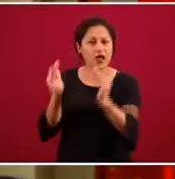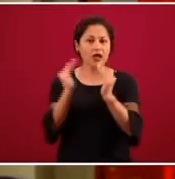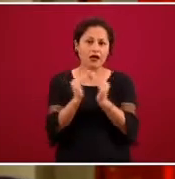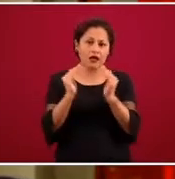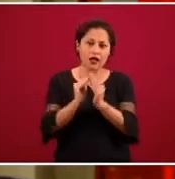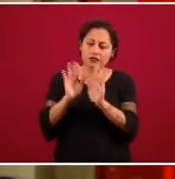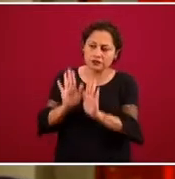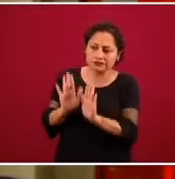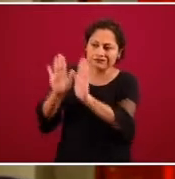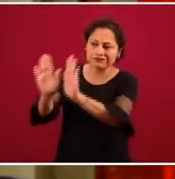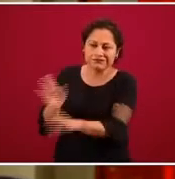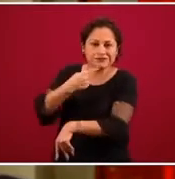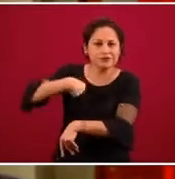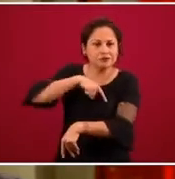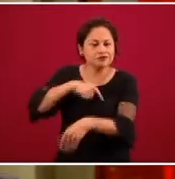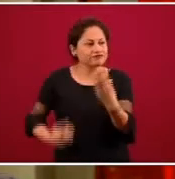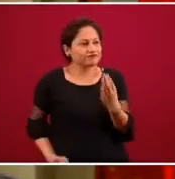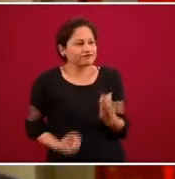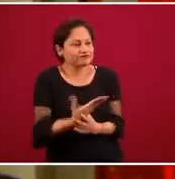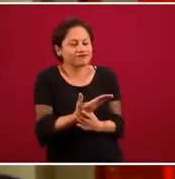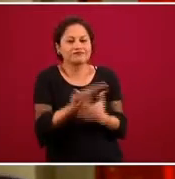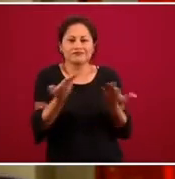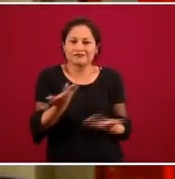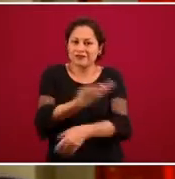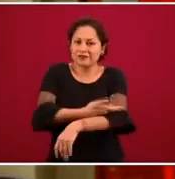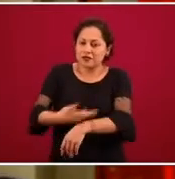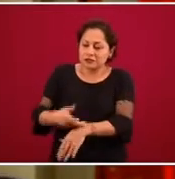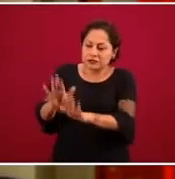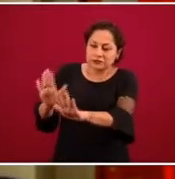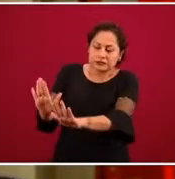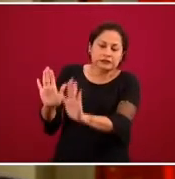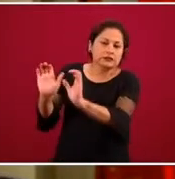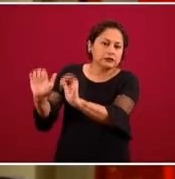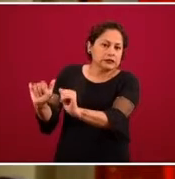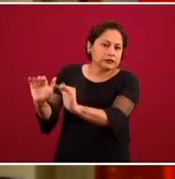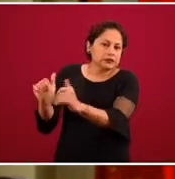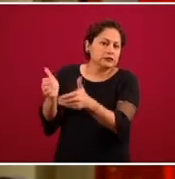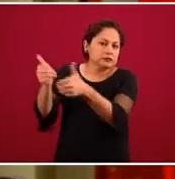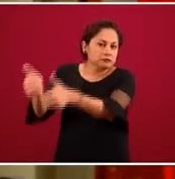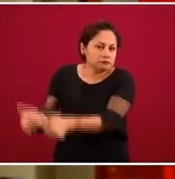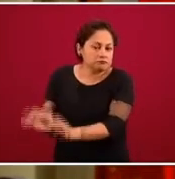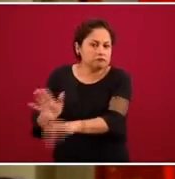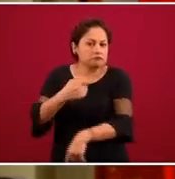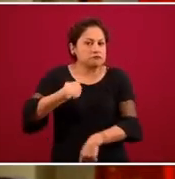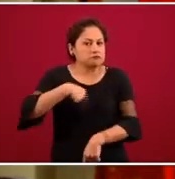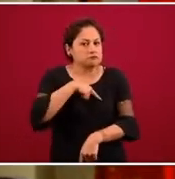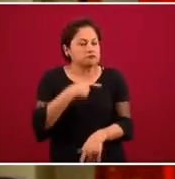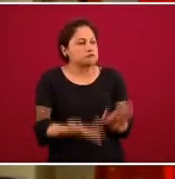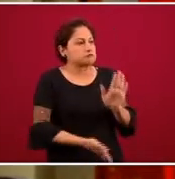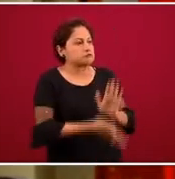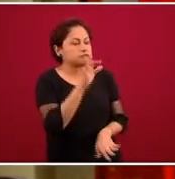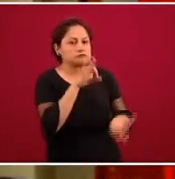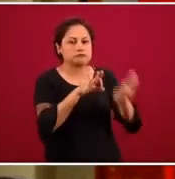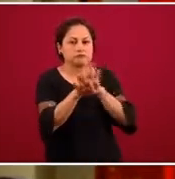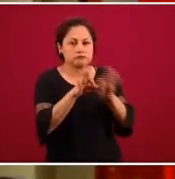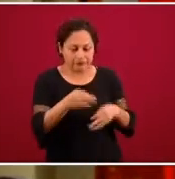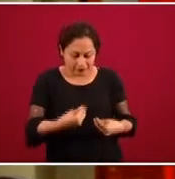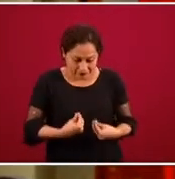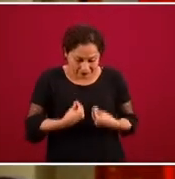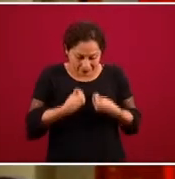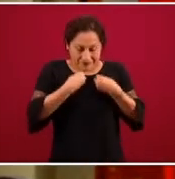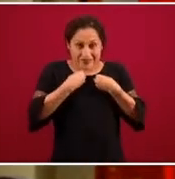families. We are pushing, we're leaving our lives. And